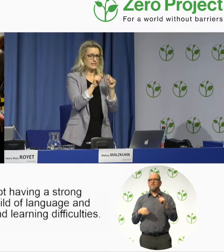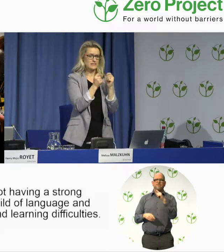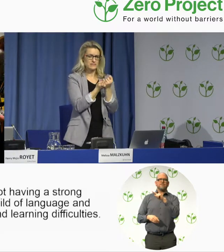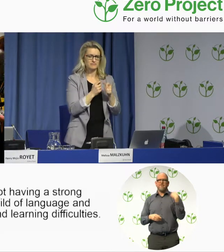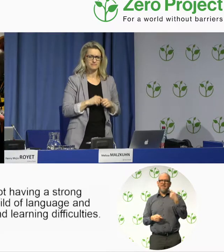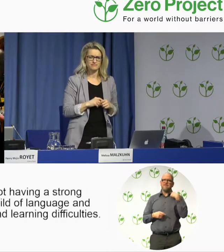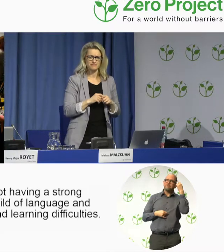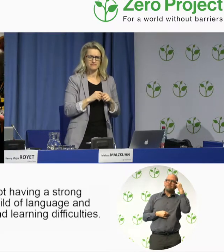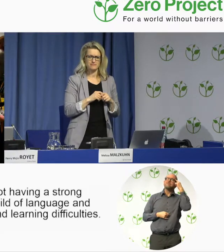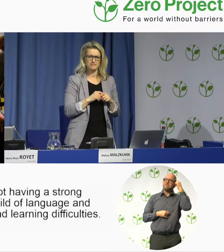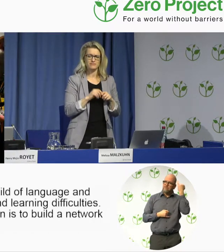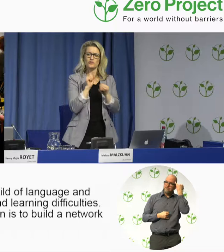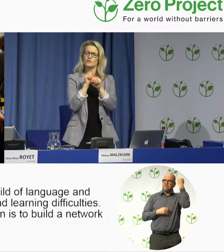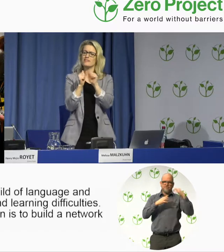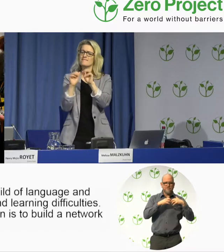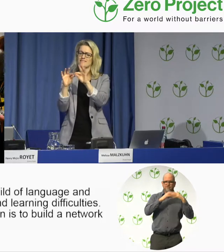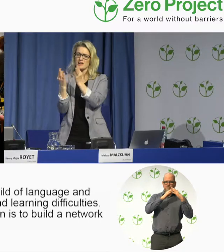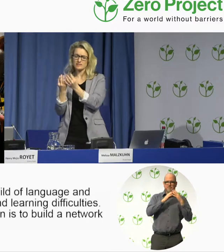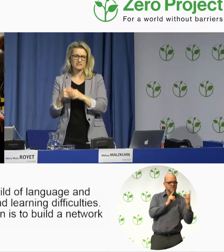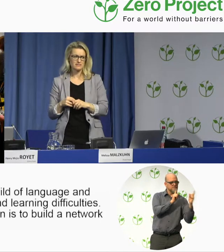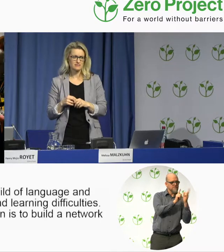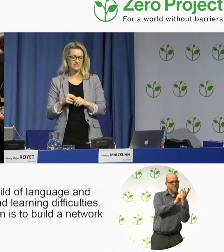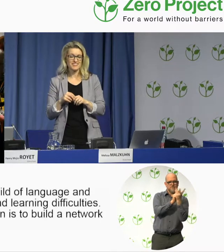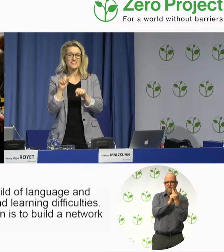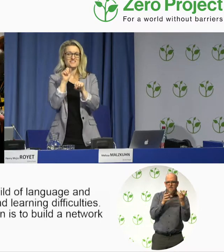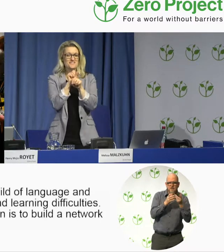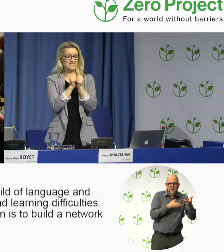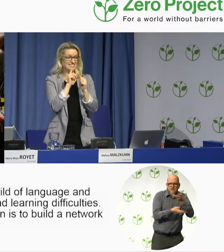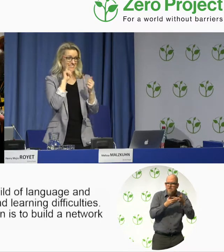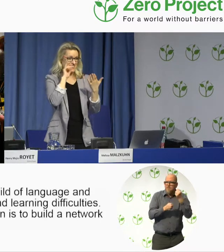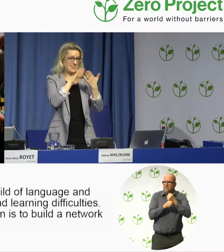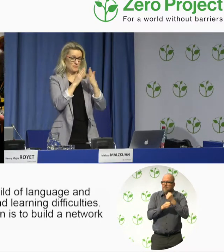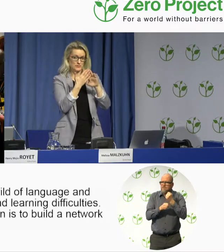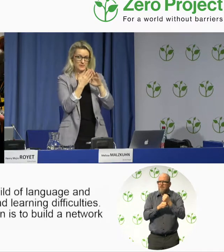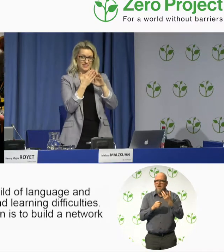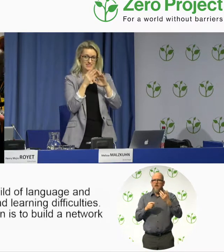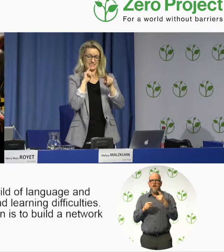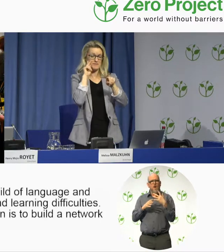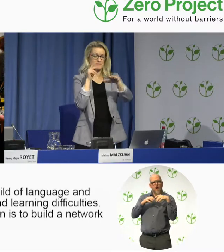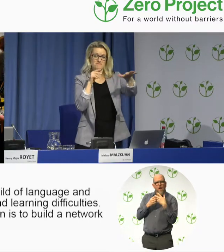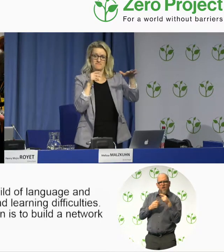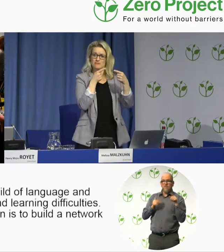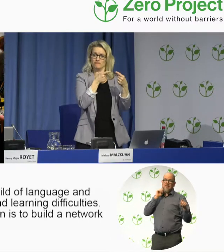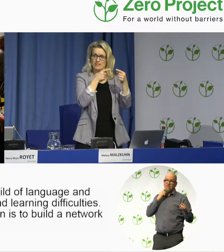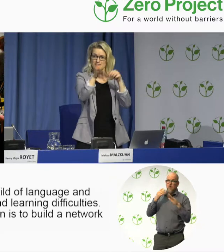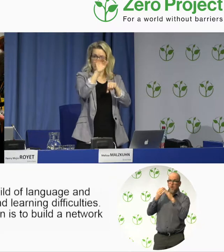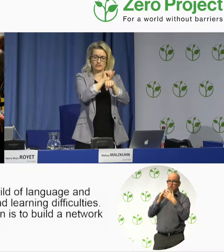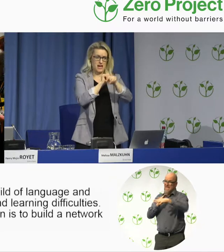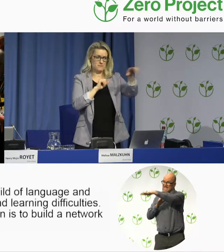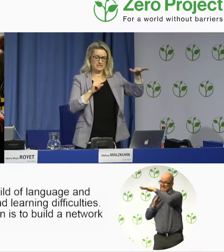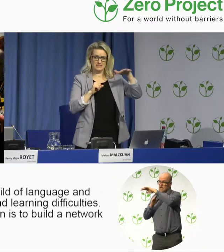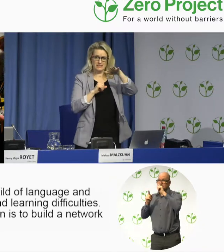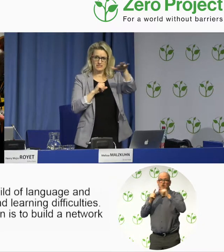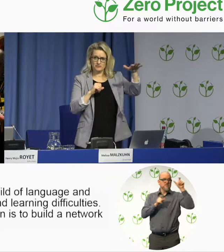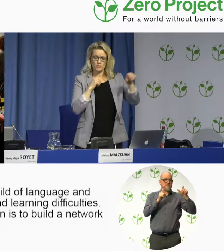Our vision is to build a network of global teams working with families, working with deaf communities and